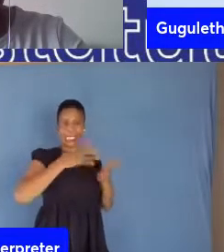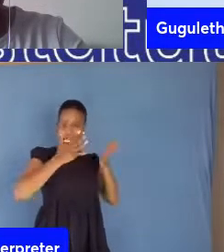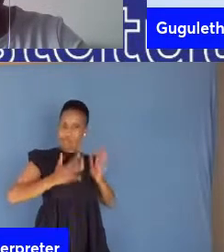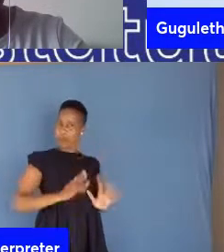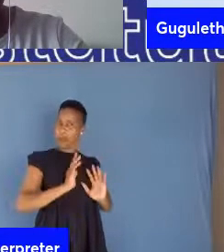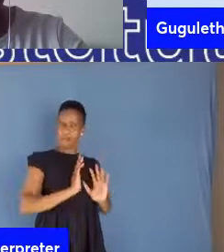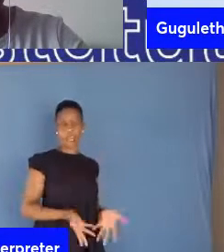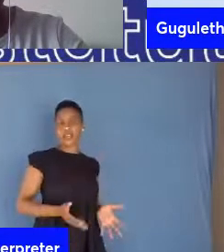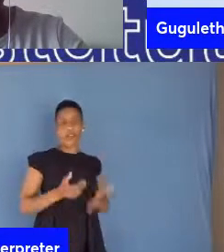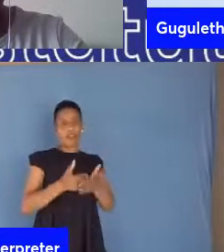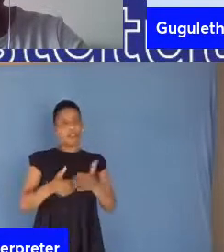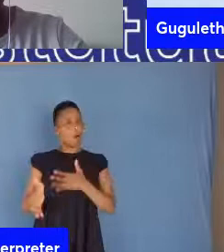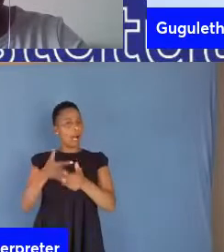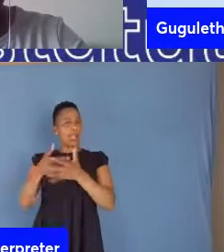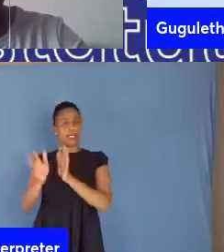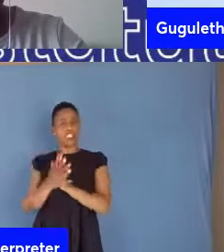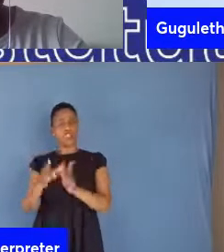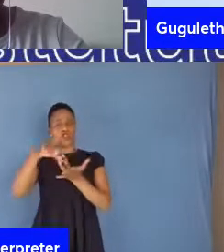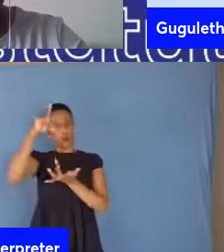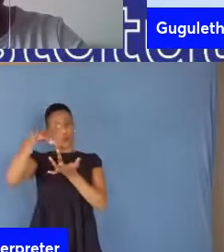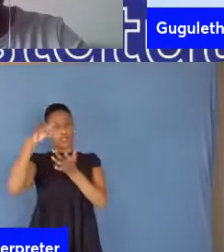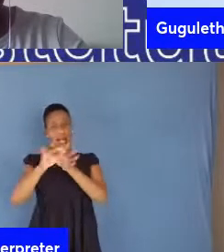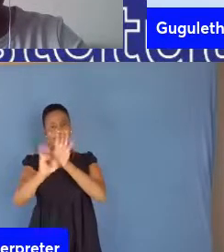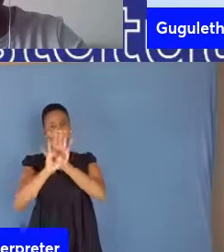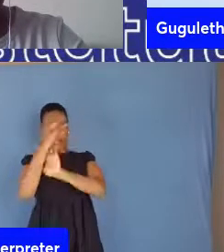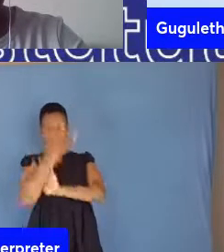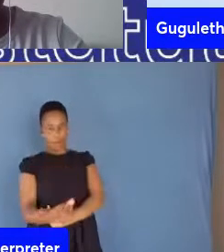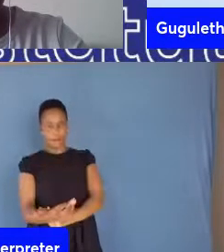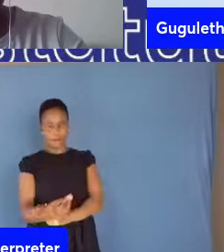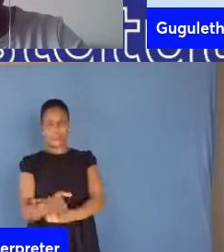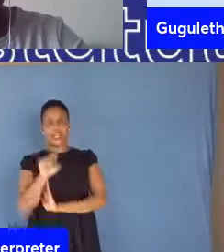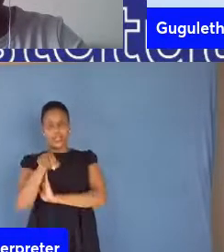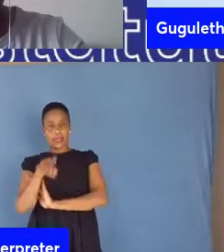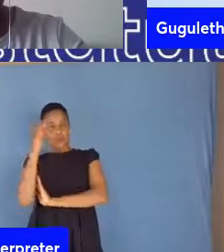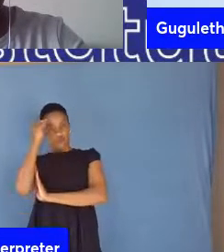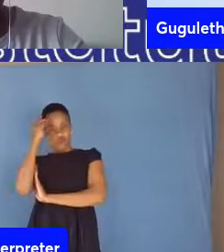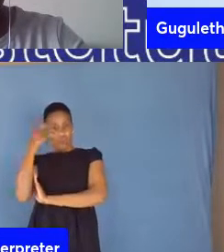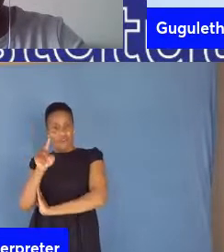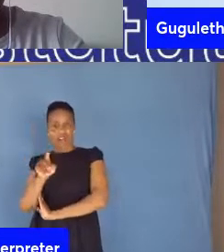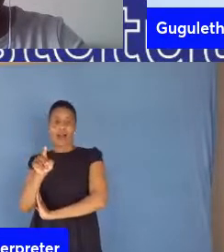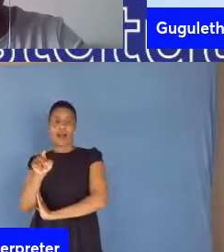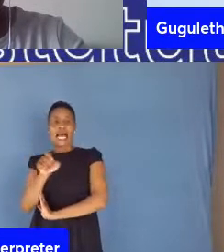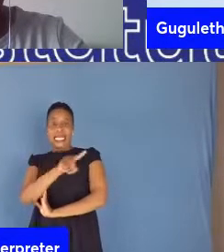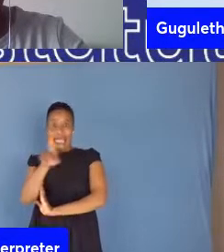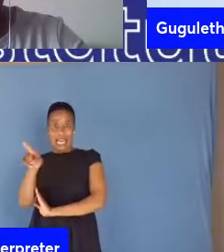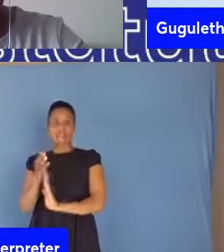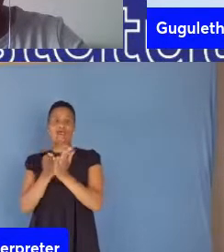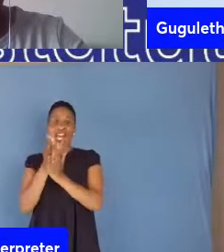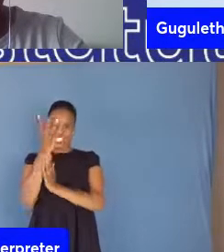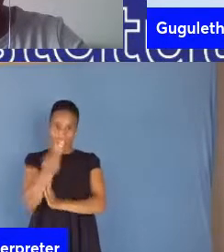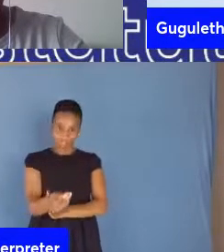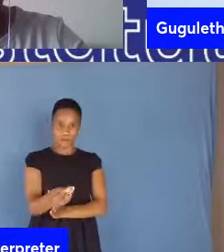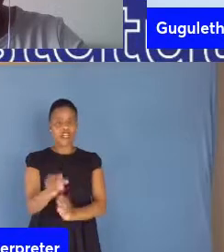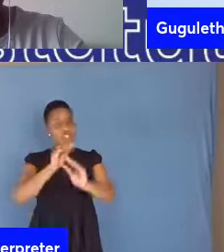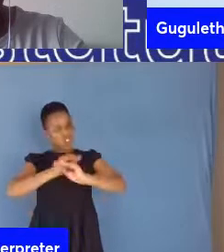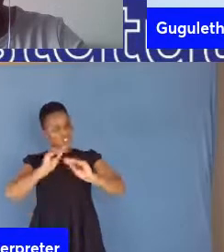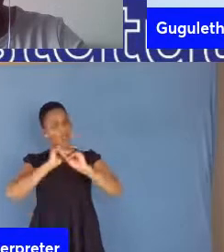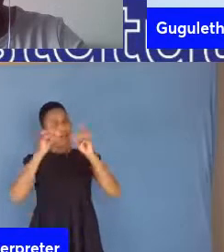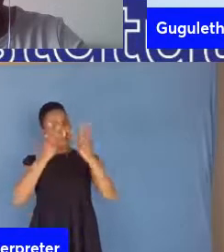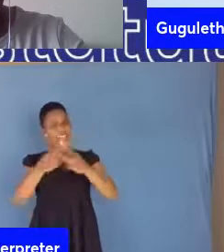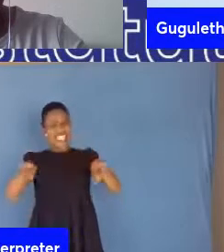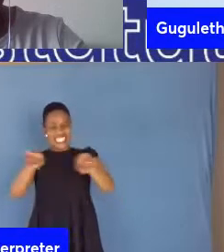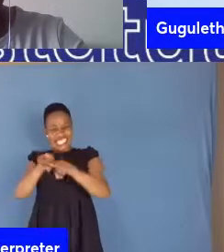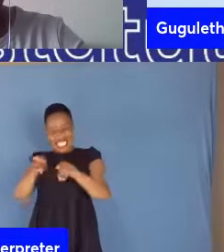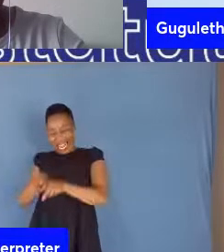chosen identity, then we ultimately are a step ahead. We are affording everyone their rights. We are teaching people on the same playing field